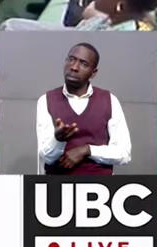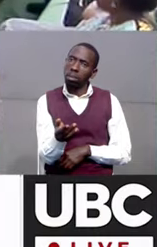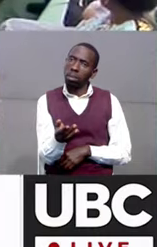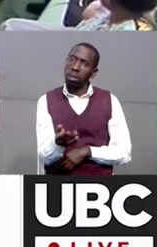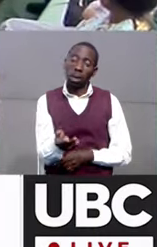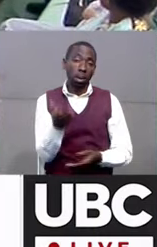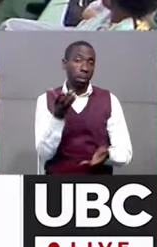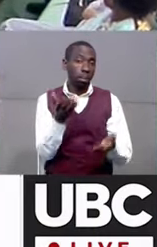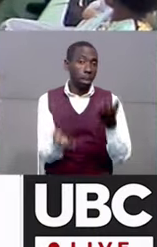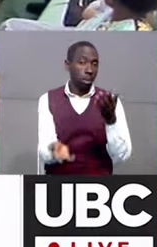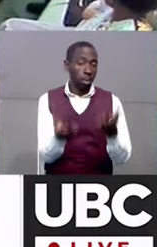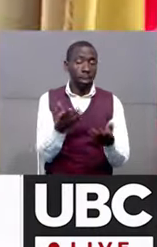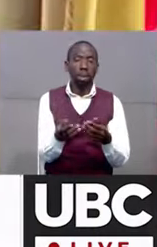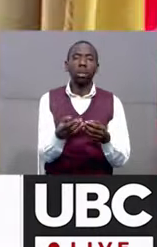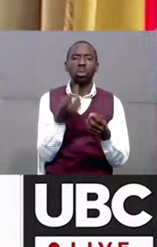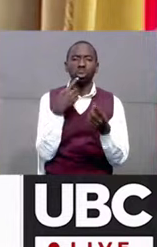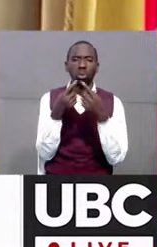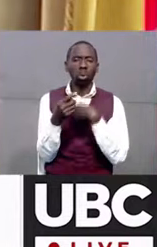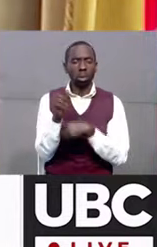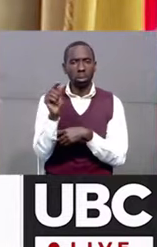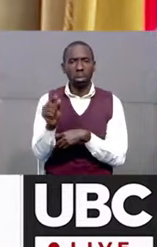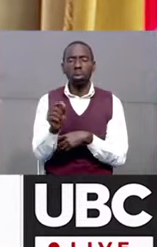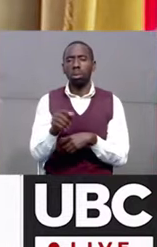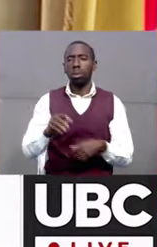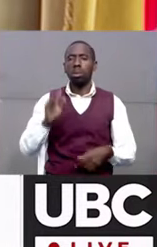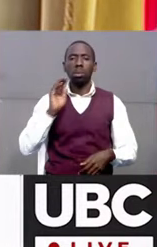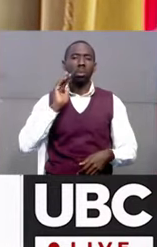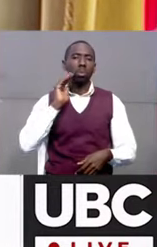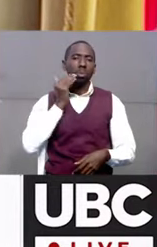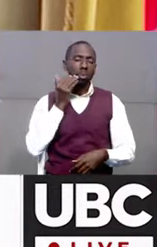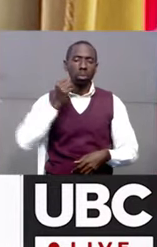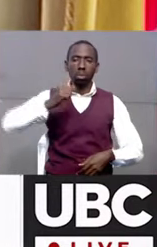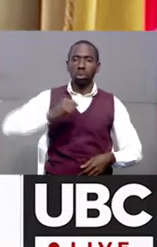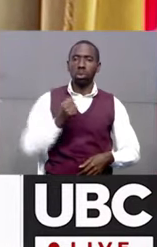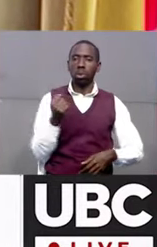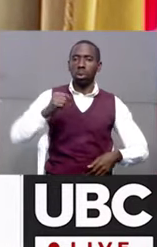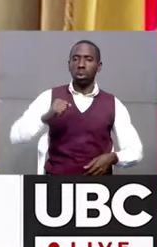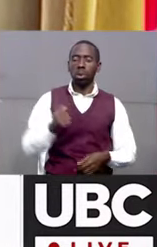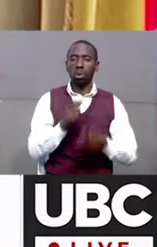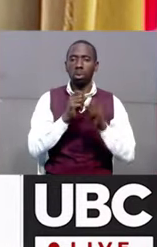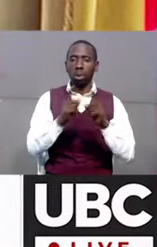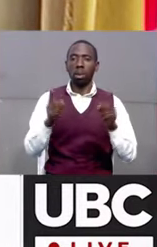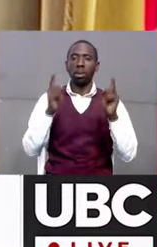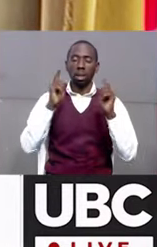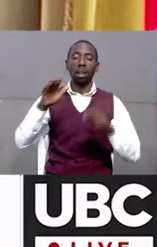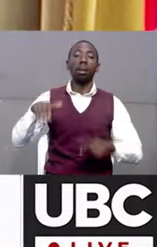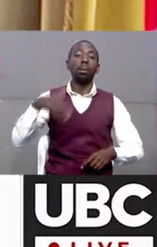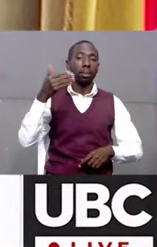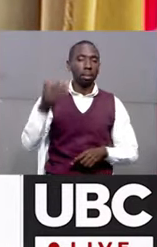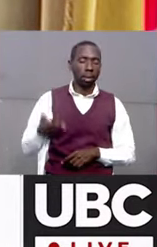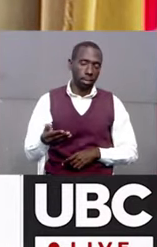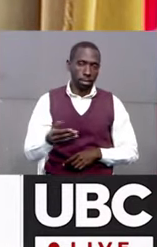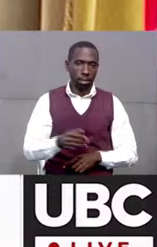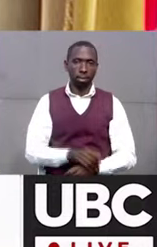Maybe you'll say something about Bunyoro University later. after this.